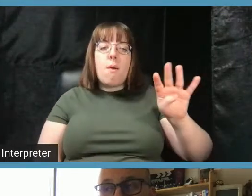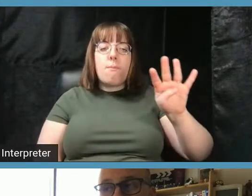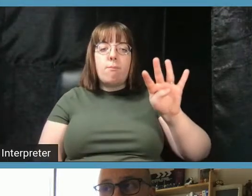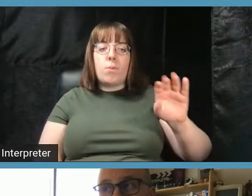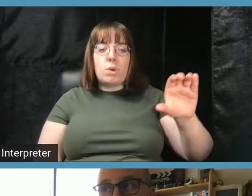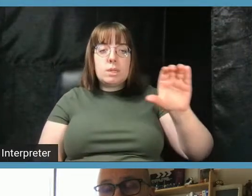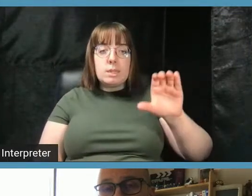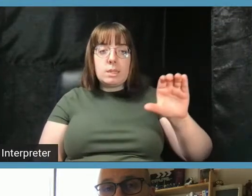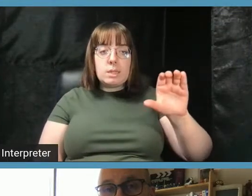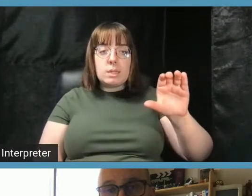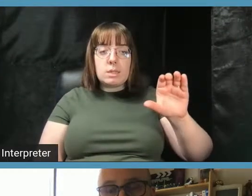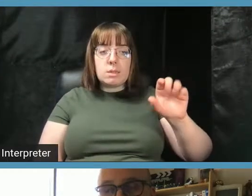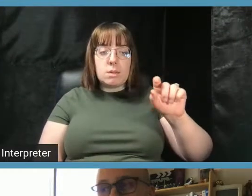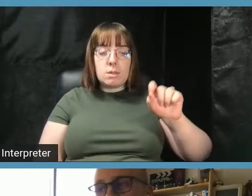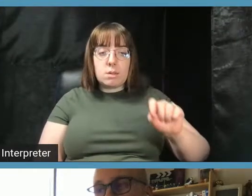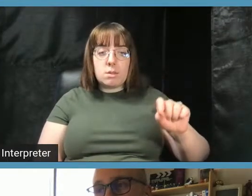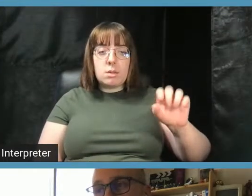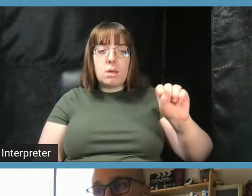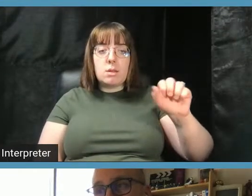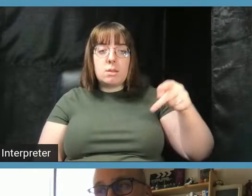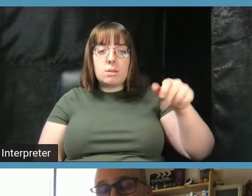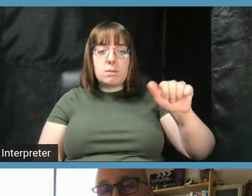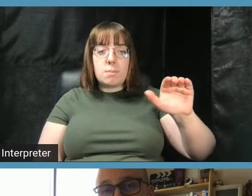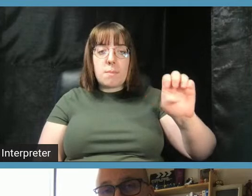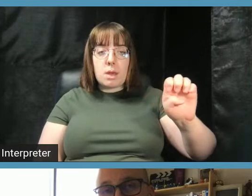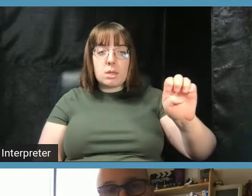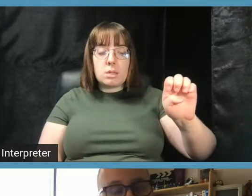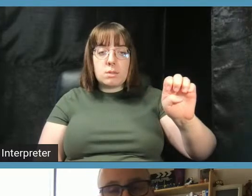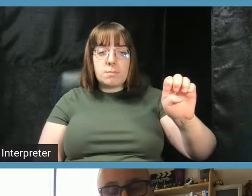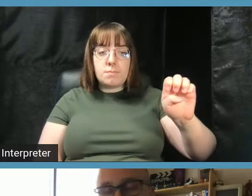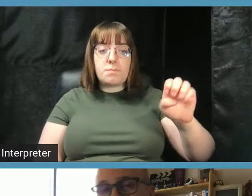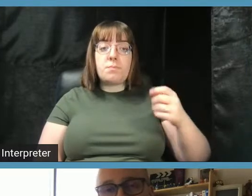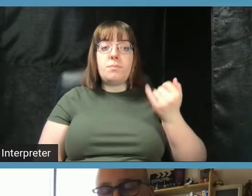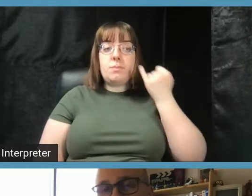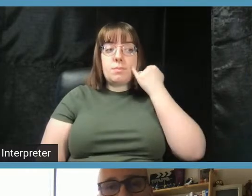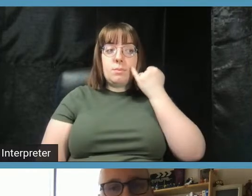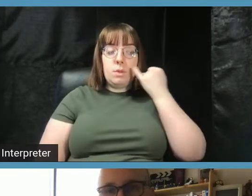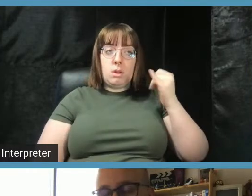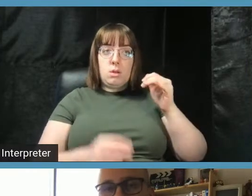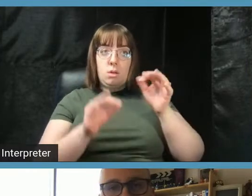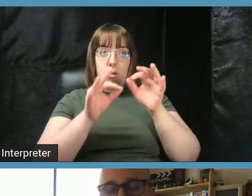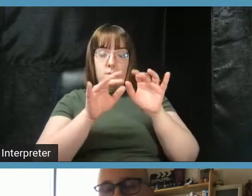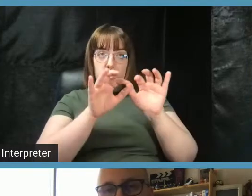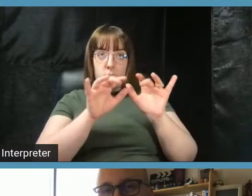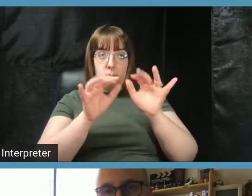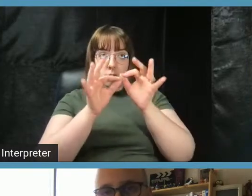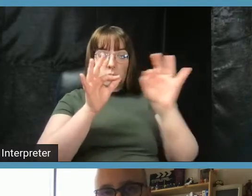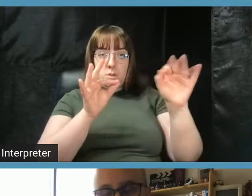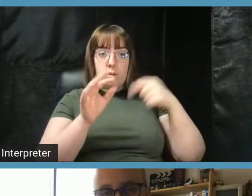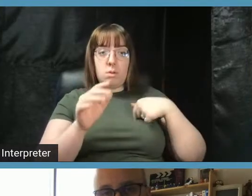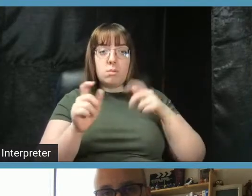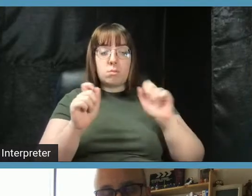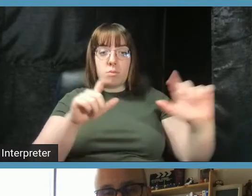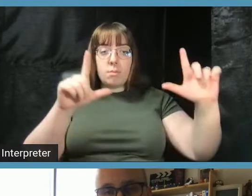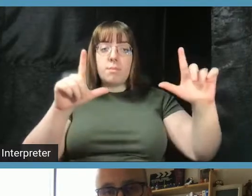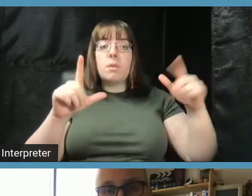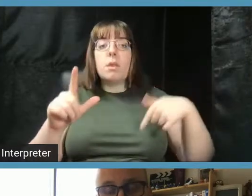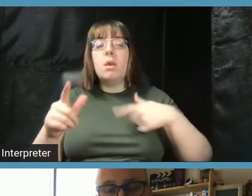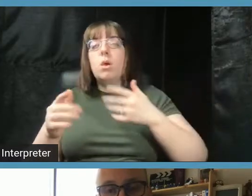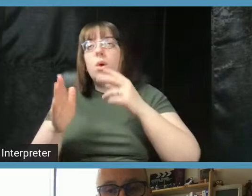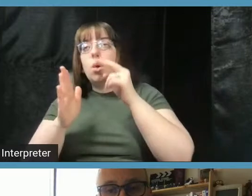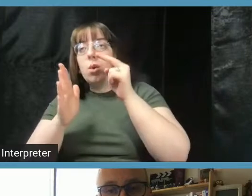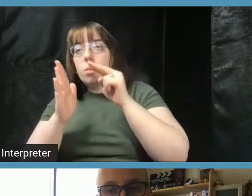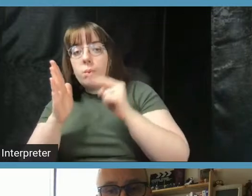for Mosaic, M4C.space. And if you go to the reading list there's a number of examples and tools and all kinds of things that you